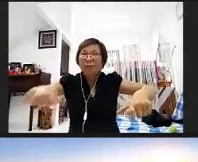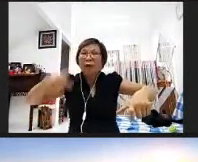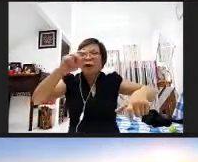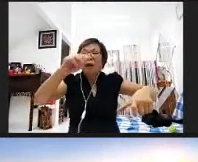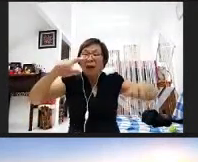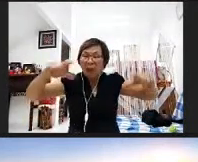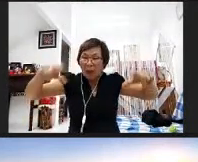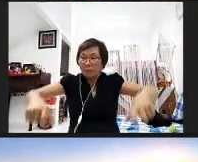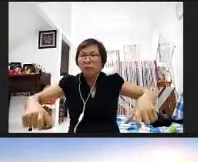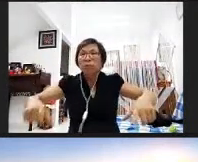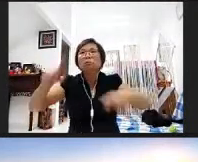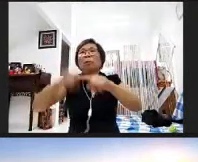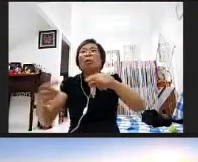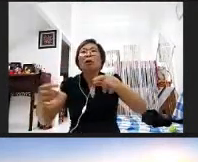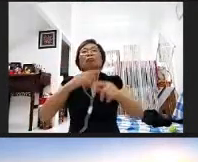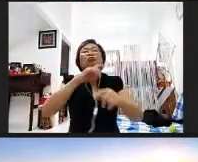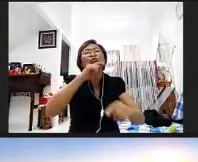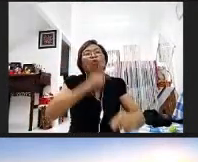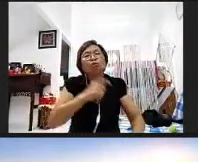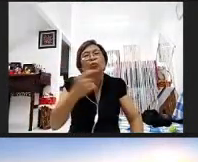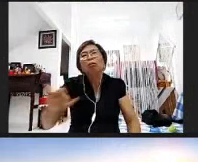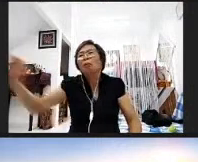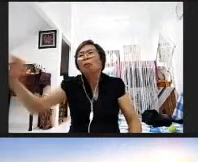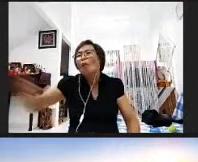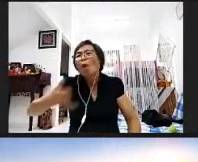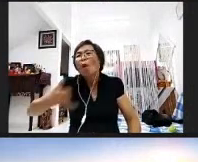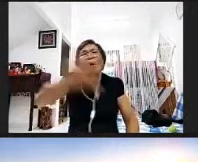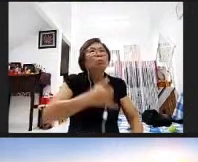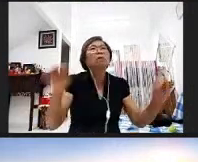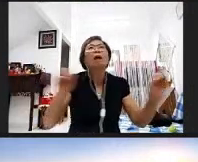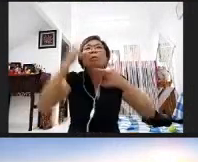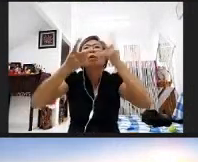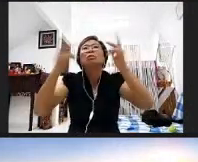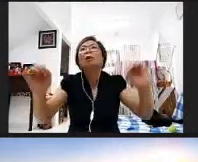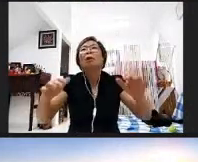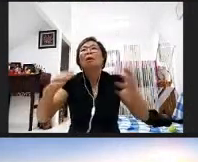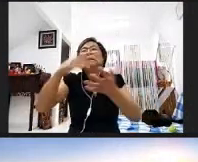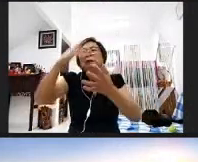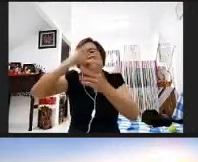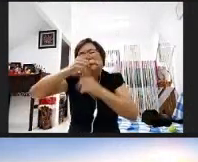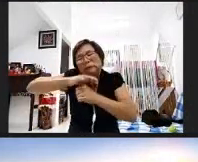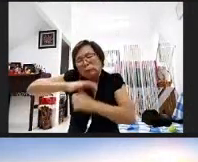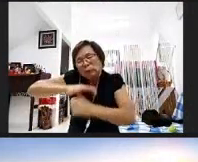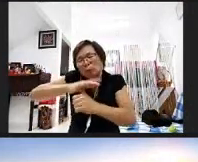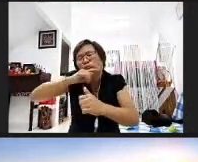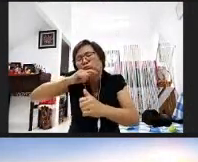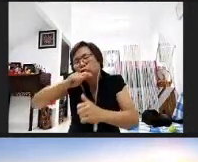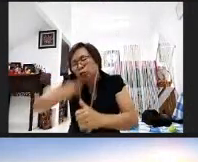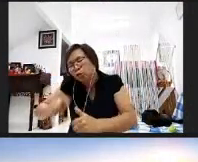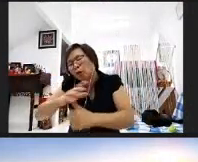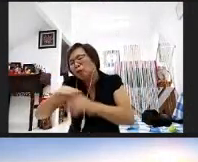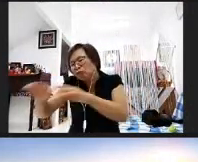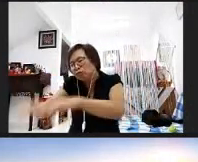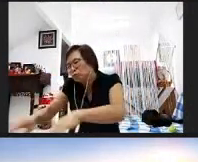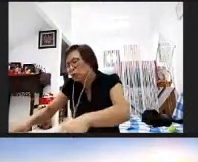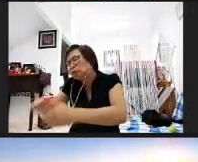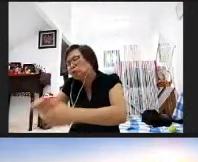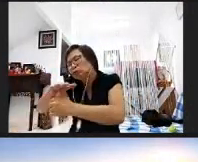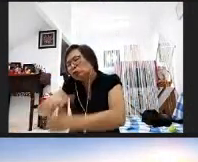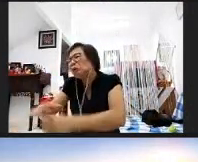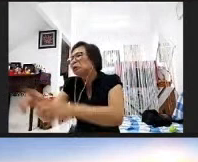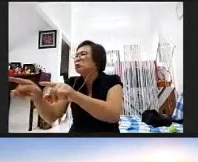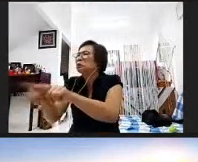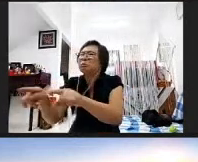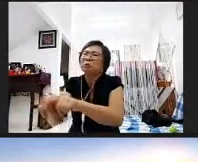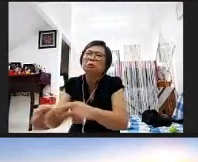not possible. So it became a lot of stress for both the elderly as well as the children who looked after